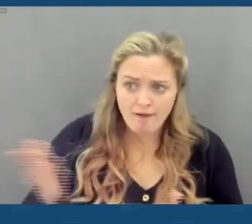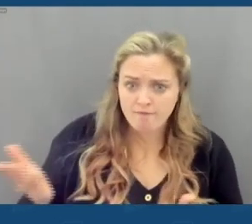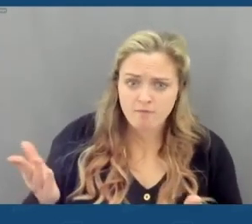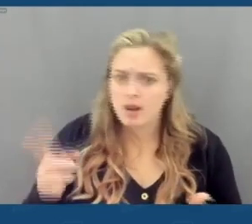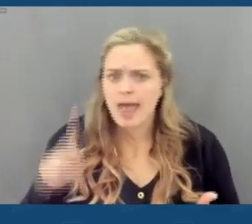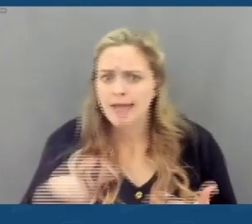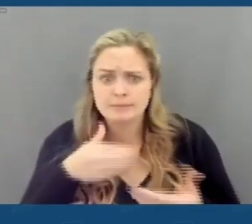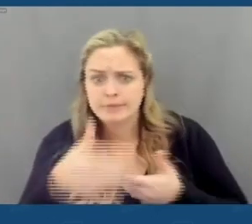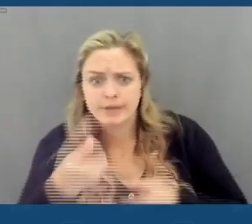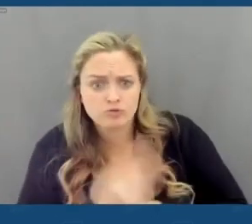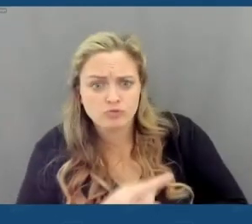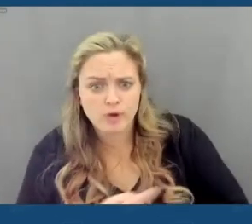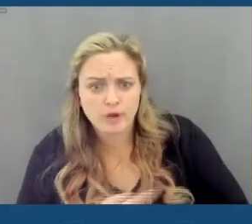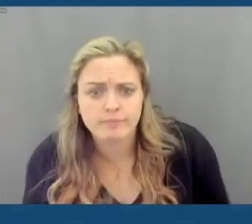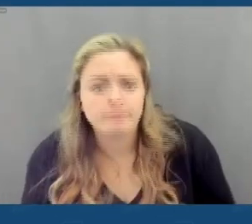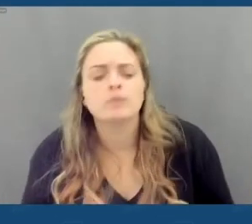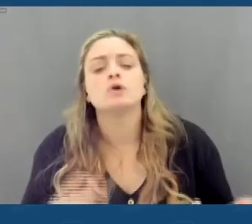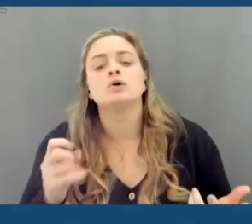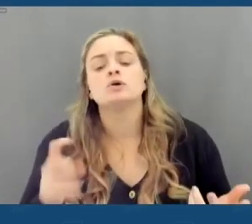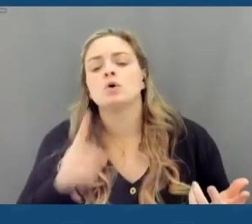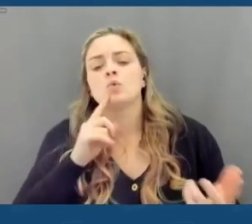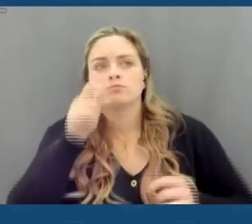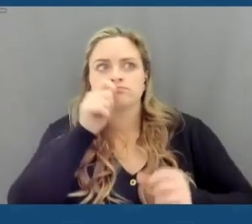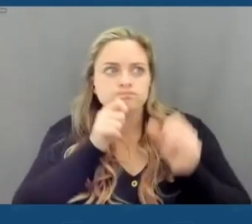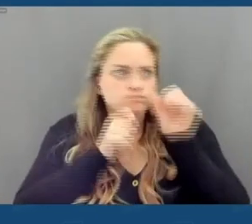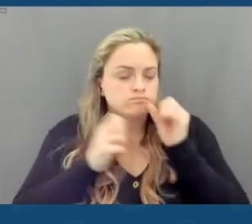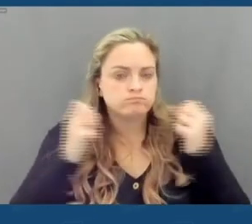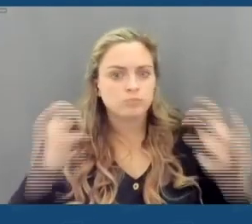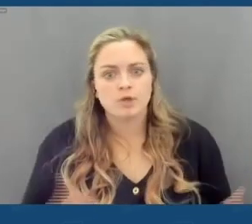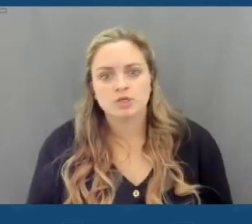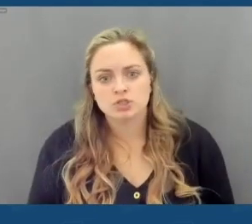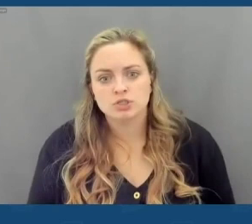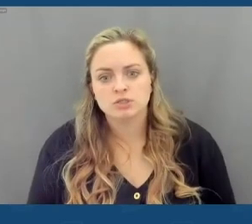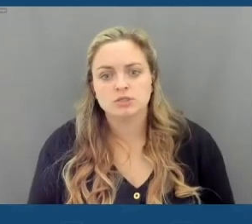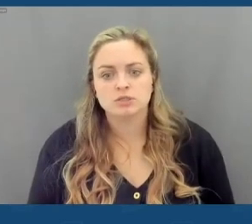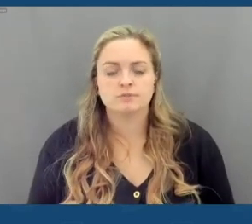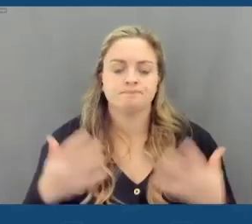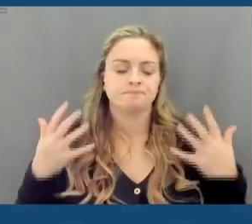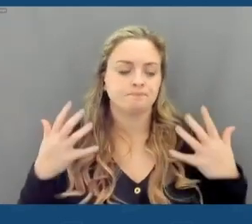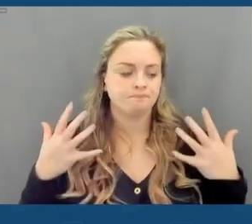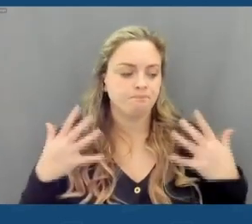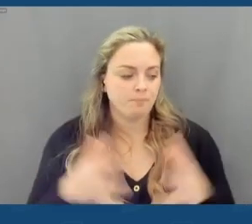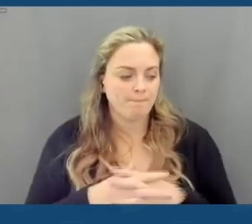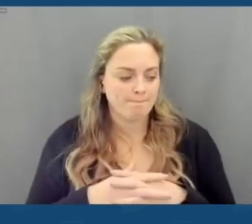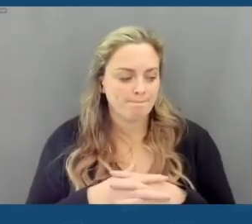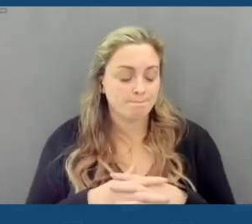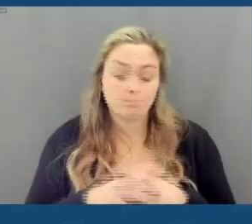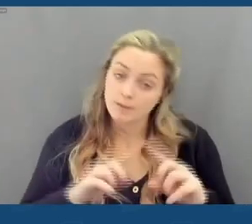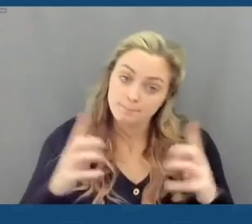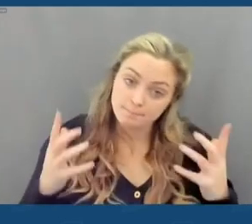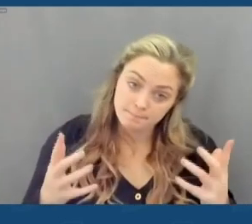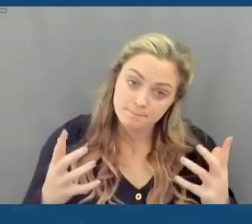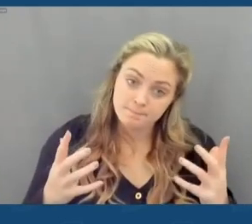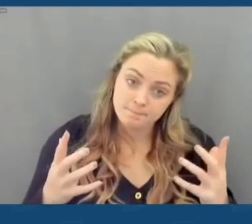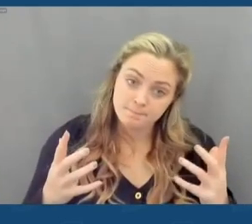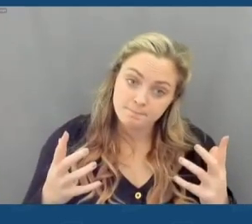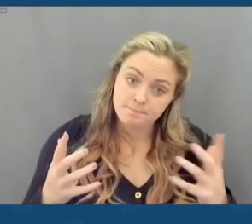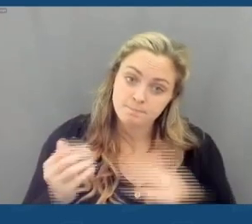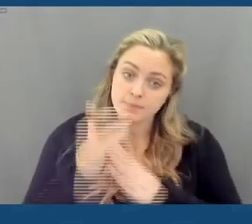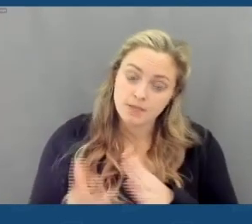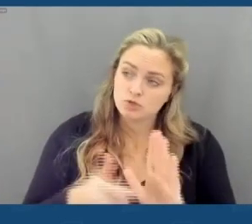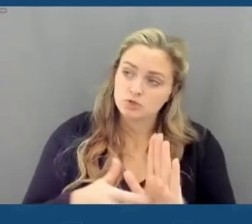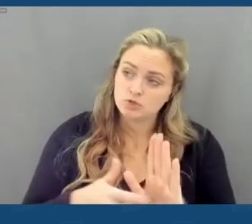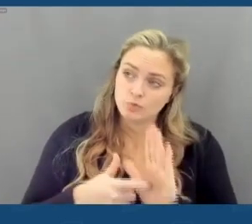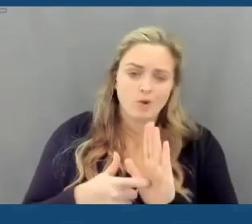next. So we're dealing with so much. We're dealing with so much. But leadership is required now. People